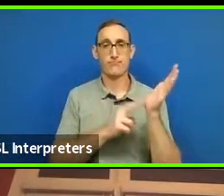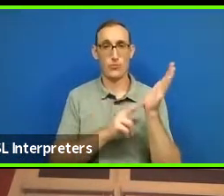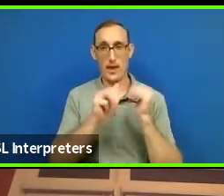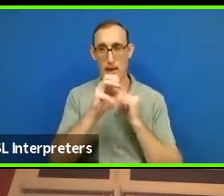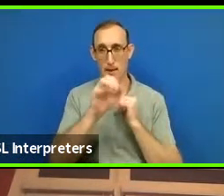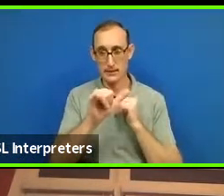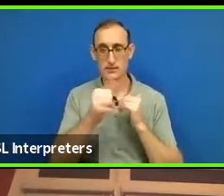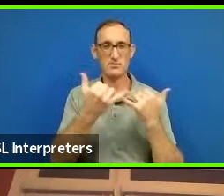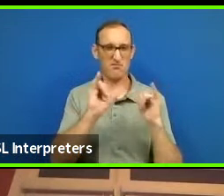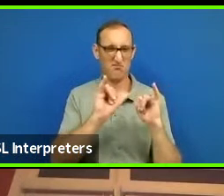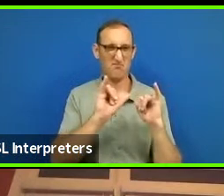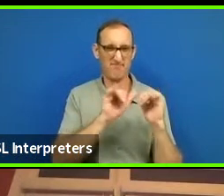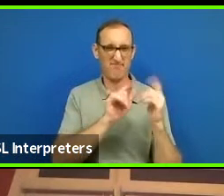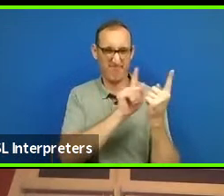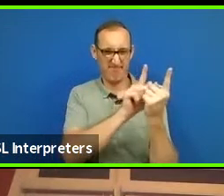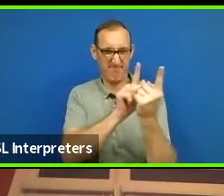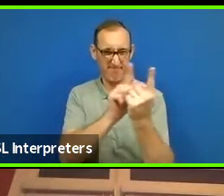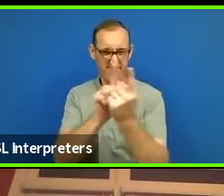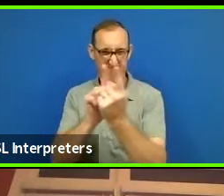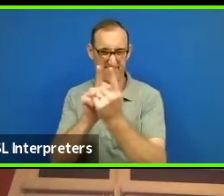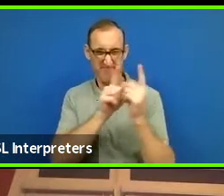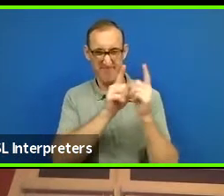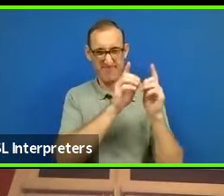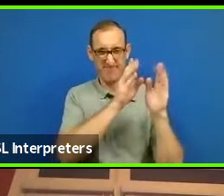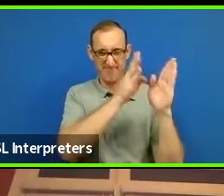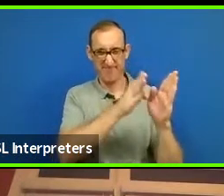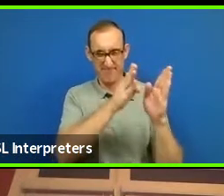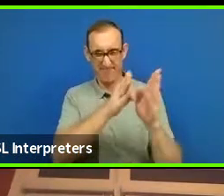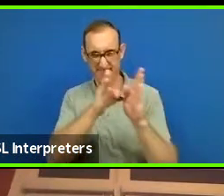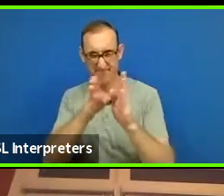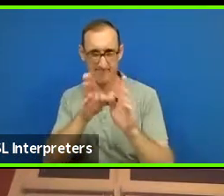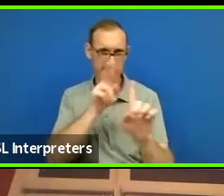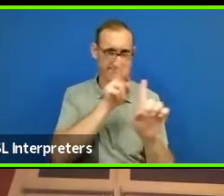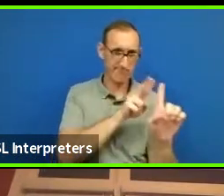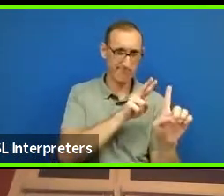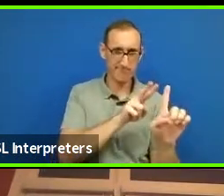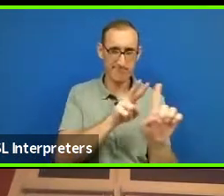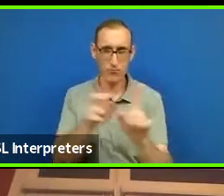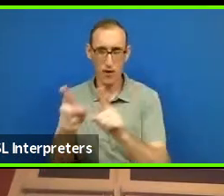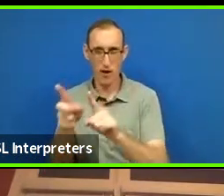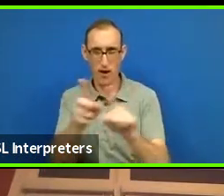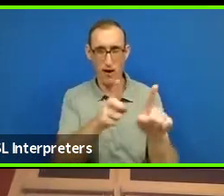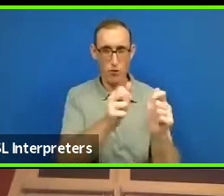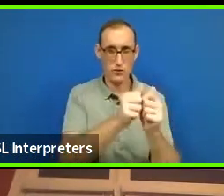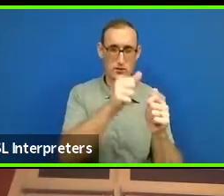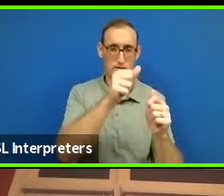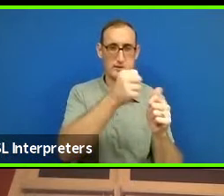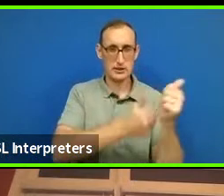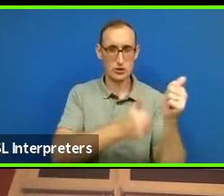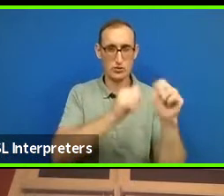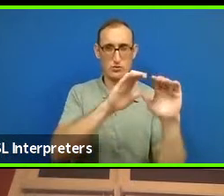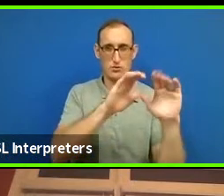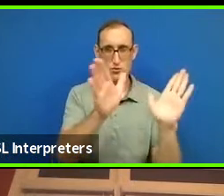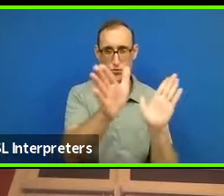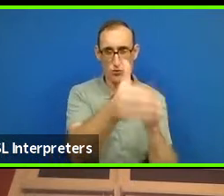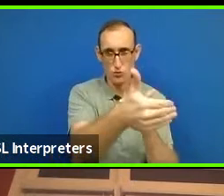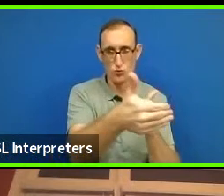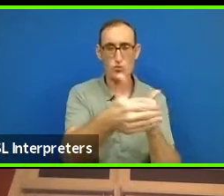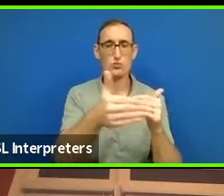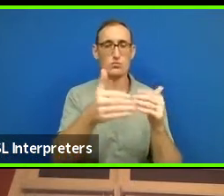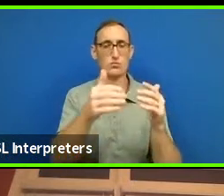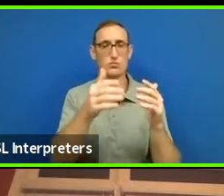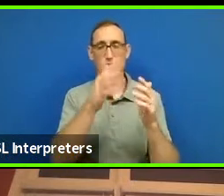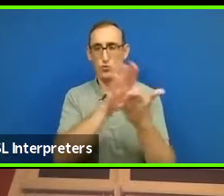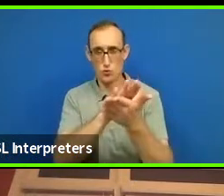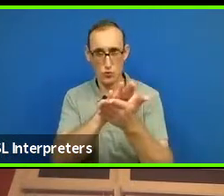think almost daily, and monitoring those numbers, monitoring what's happening in individual classrooms as well as individual